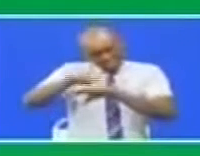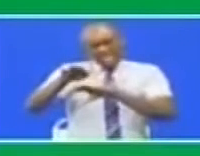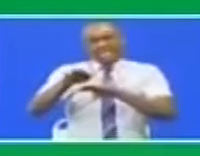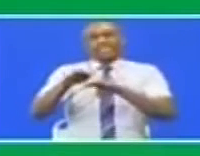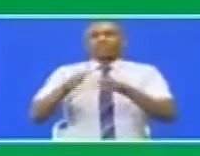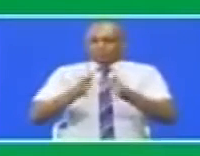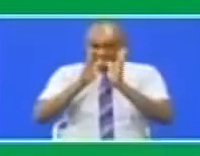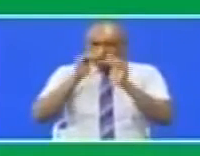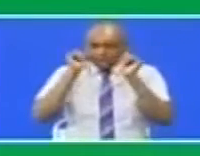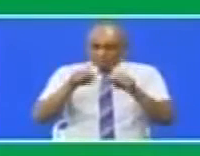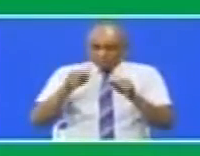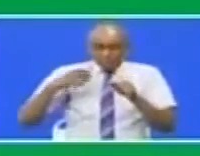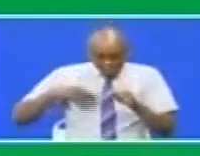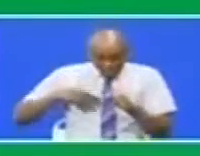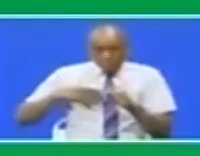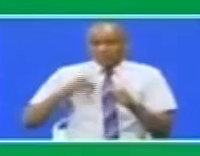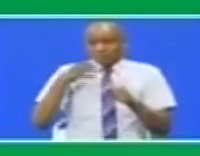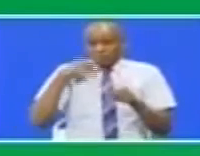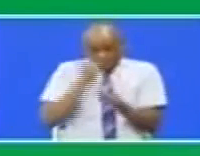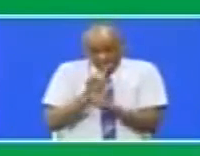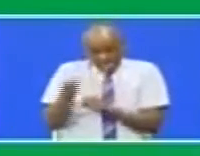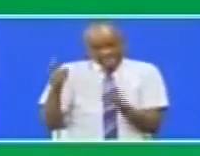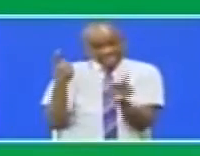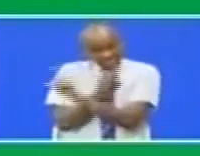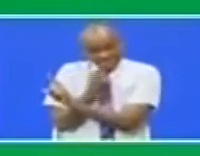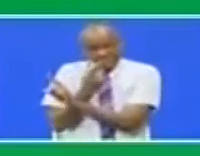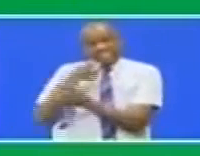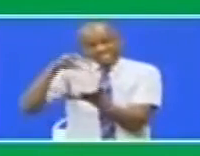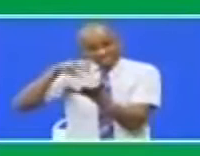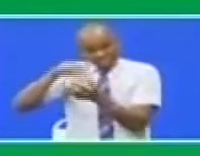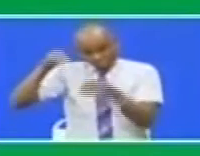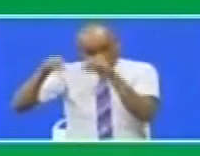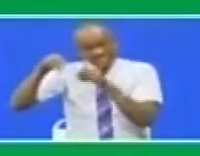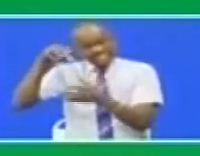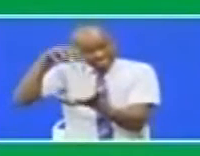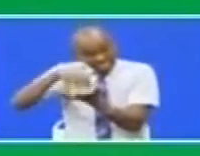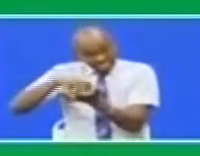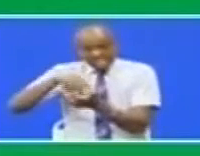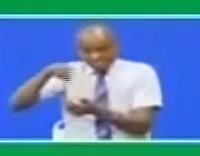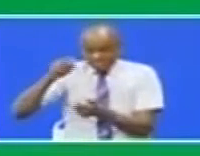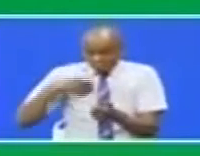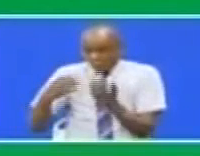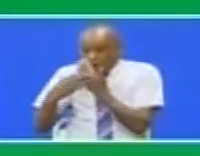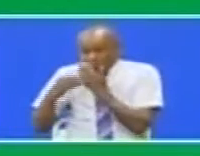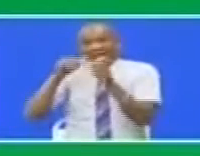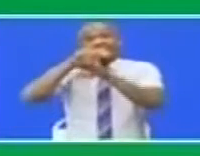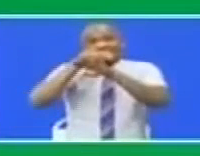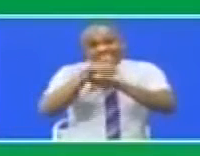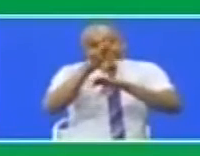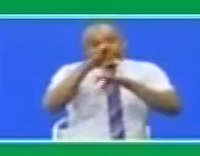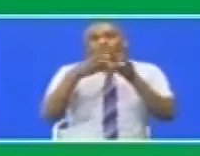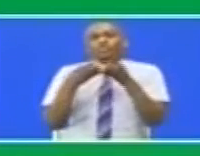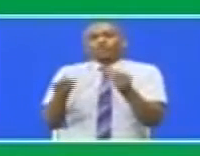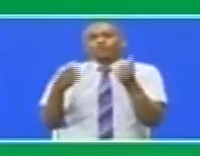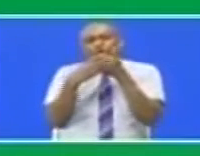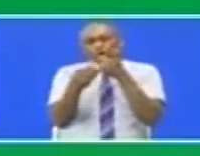system to allow presiding officers at individual polling stations to scan the hard copy results and send a soft